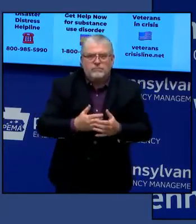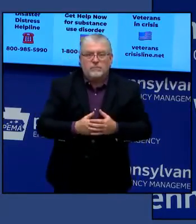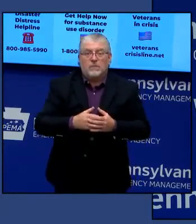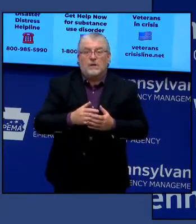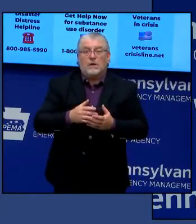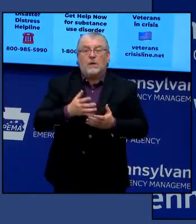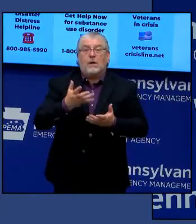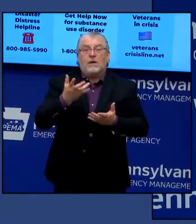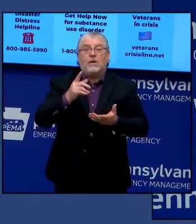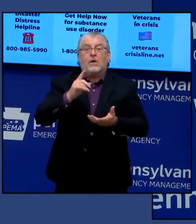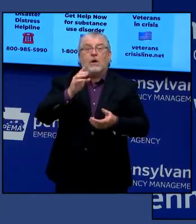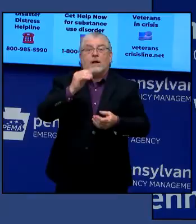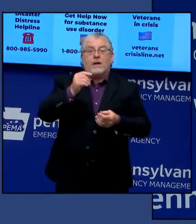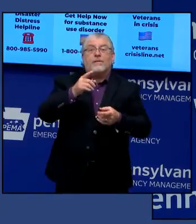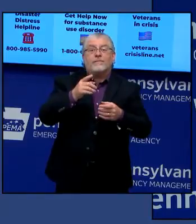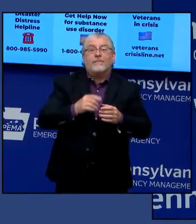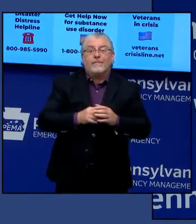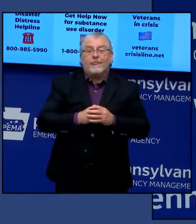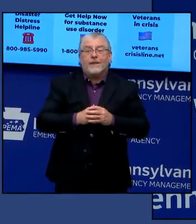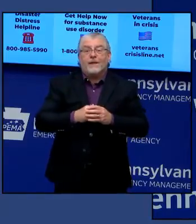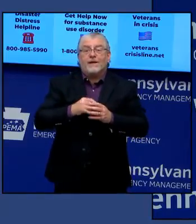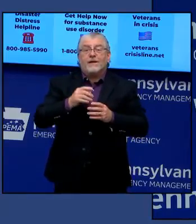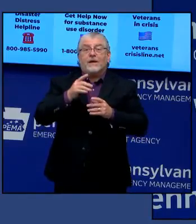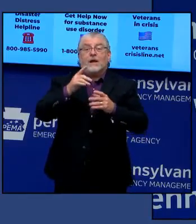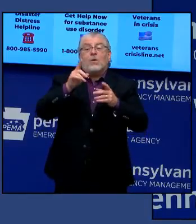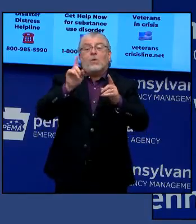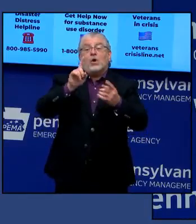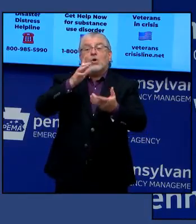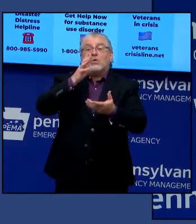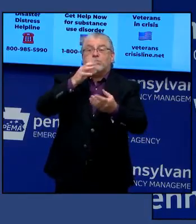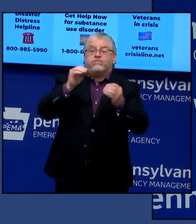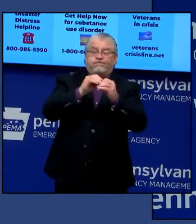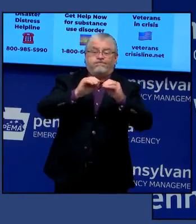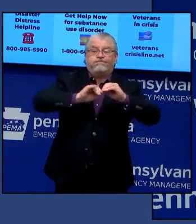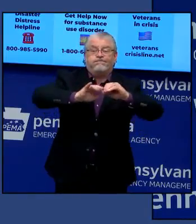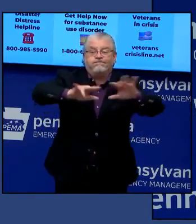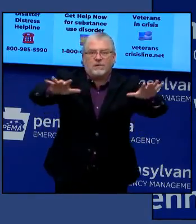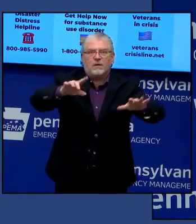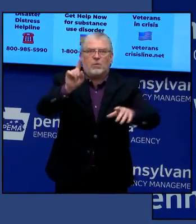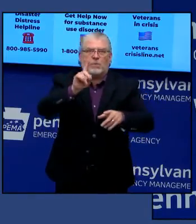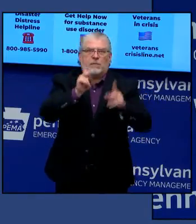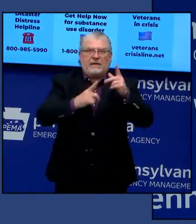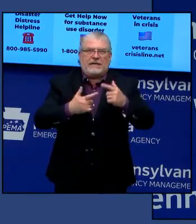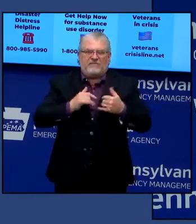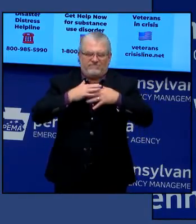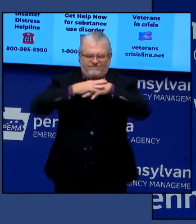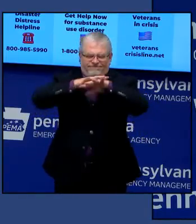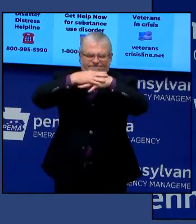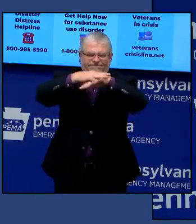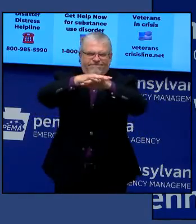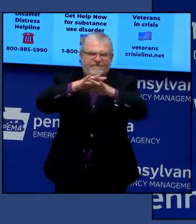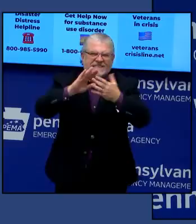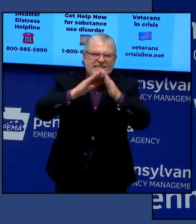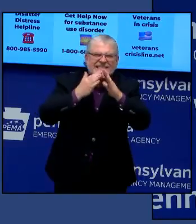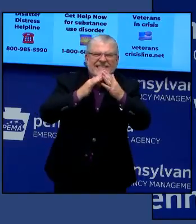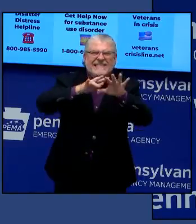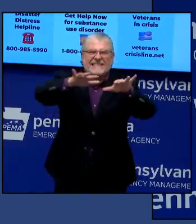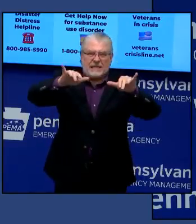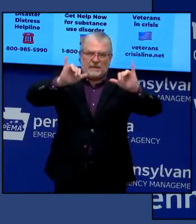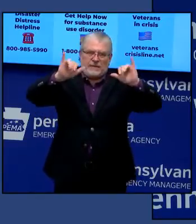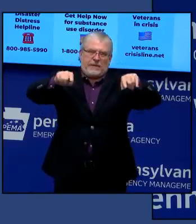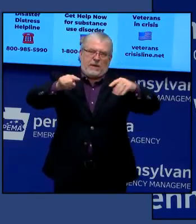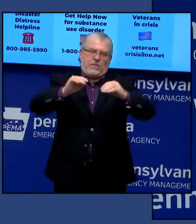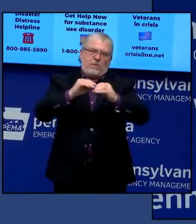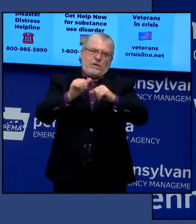in the Southeast. This question's from the Post-Gazette. How important is contact tracing to the plan to reopen the state?